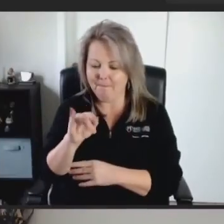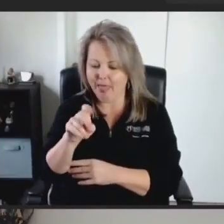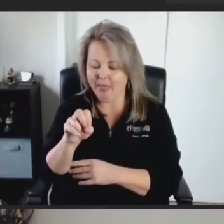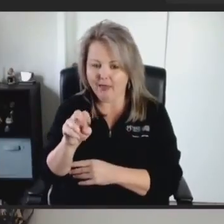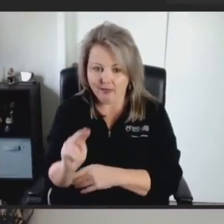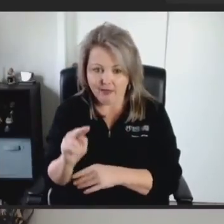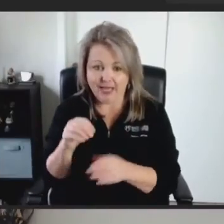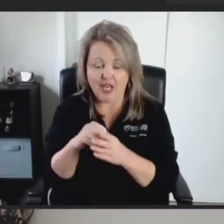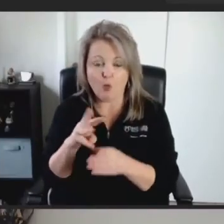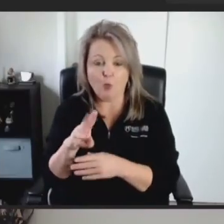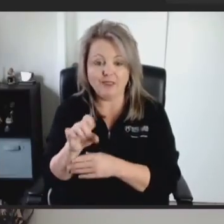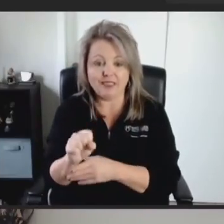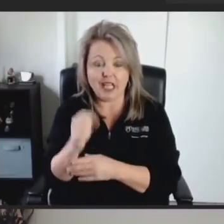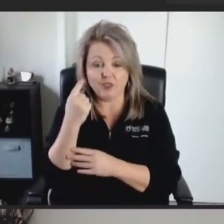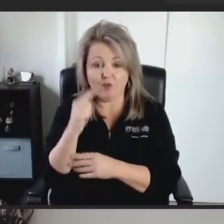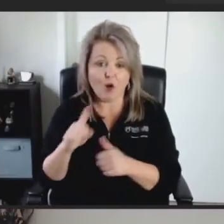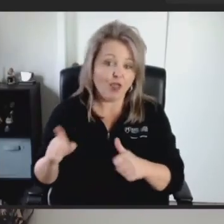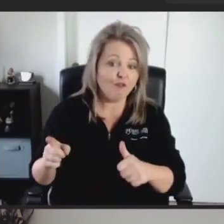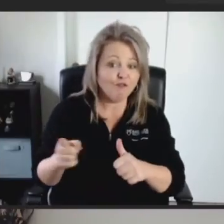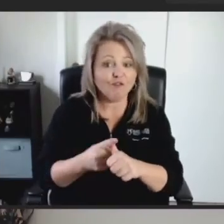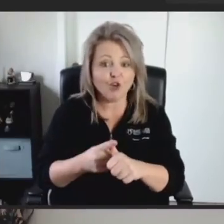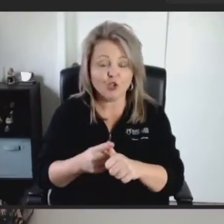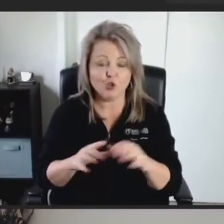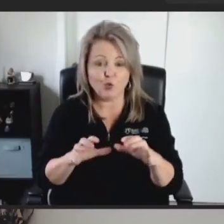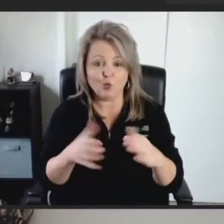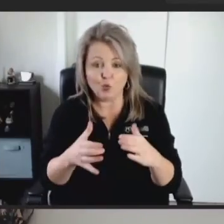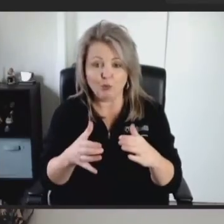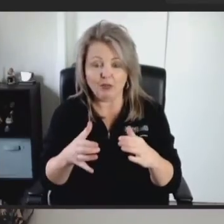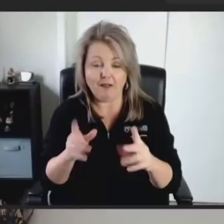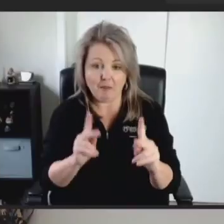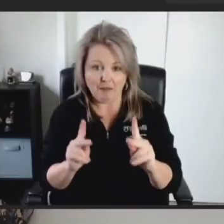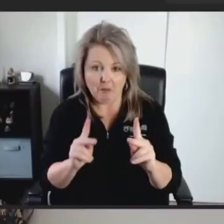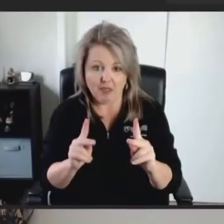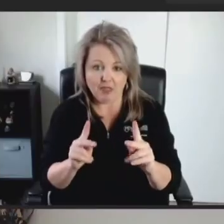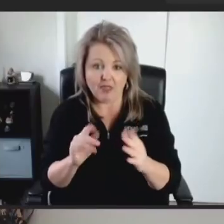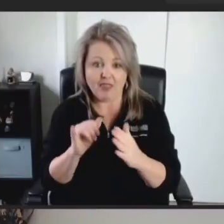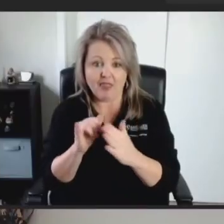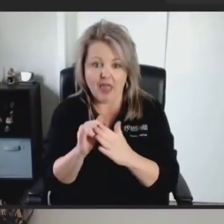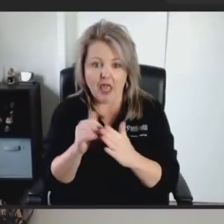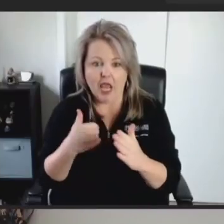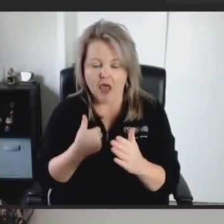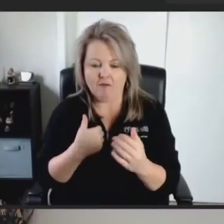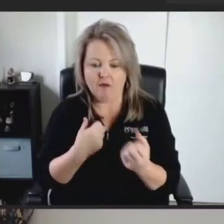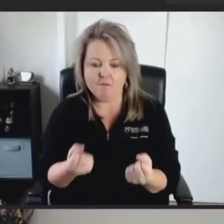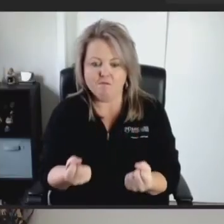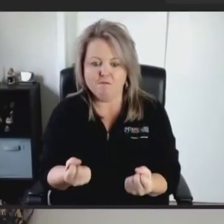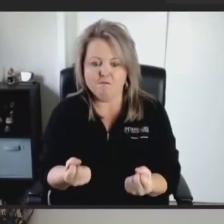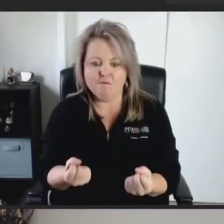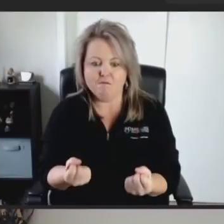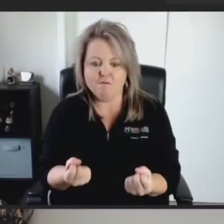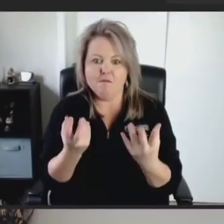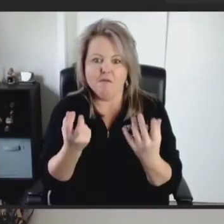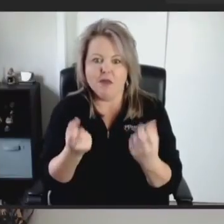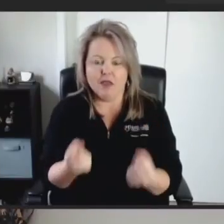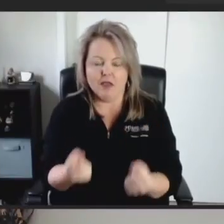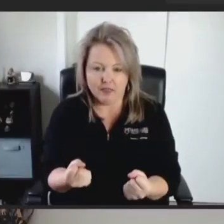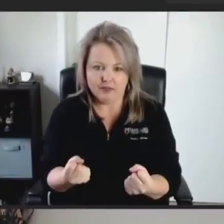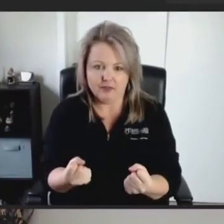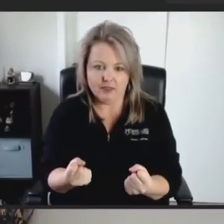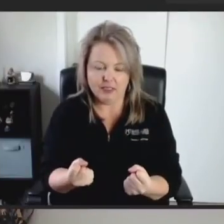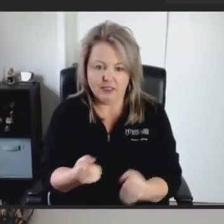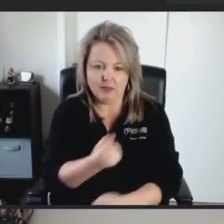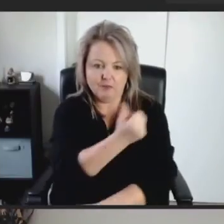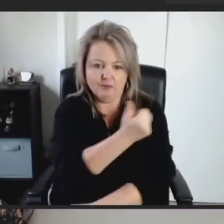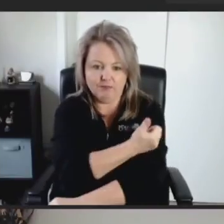the very first phase of people. Having millions of doses of vaccine available in such a short